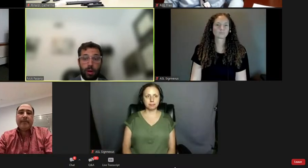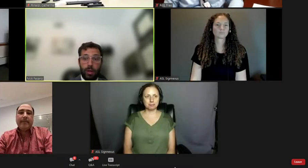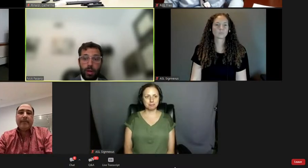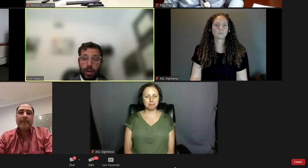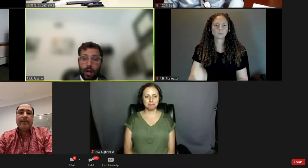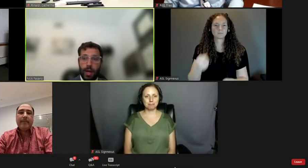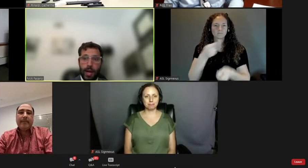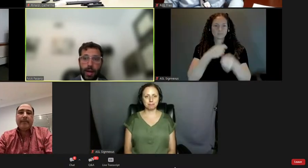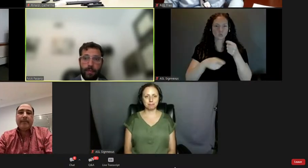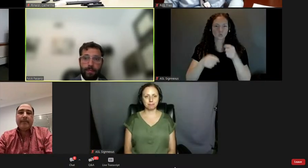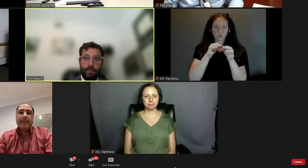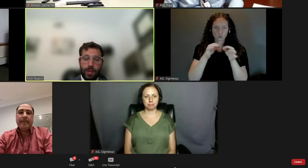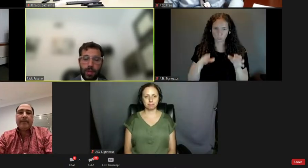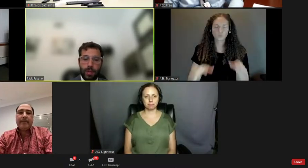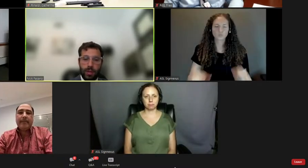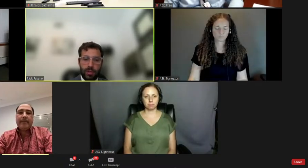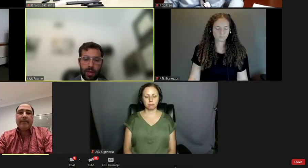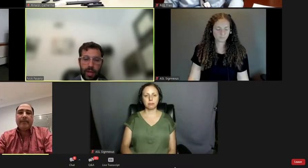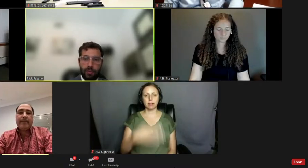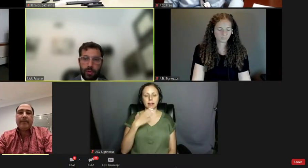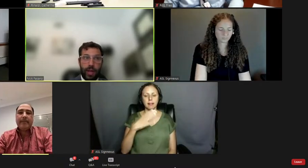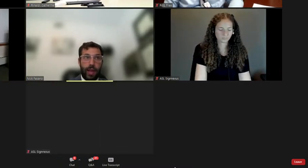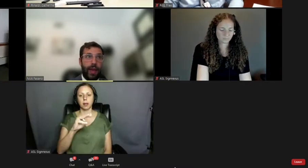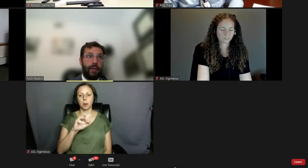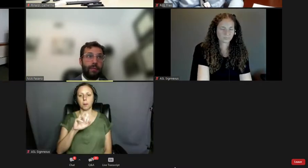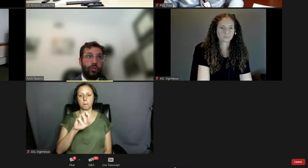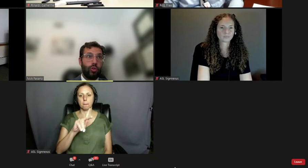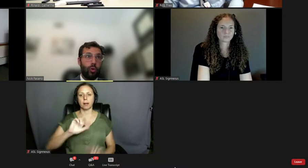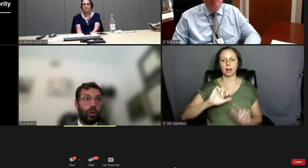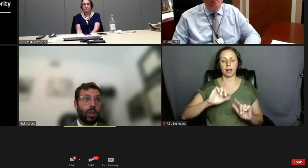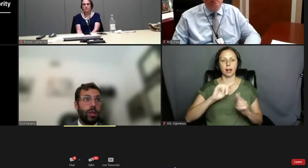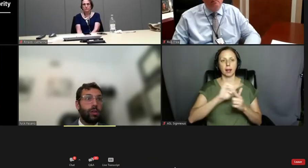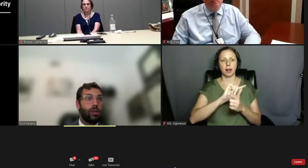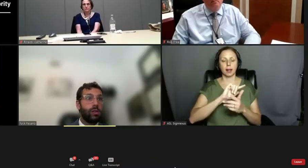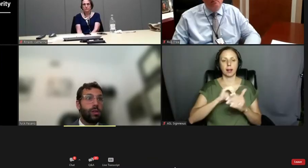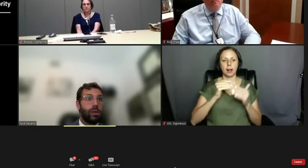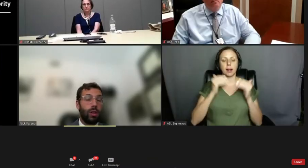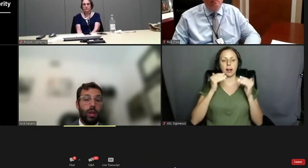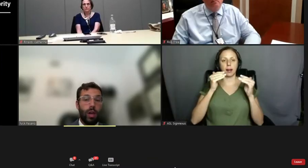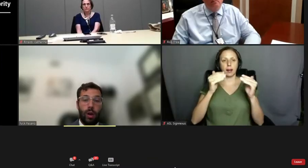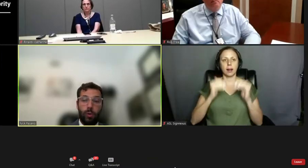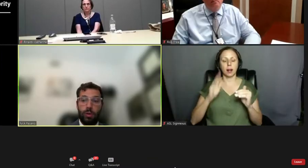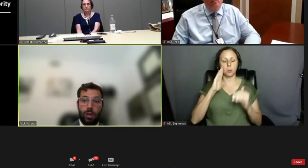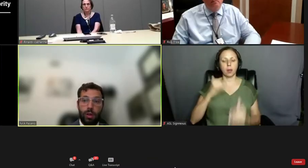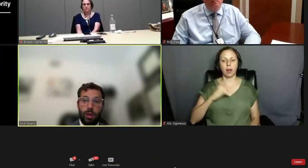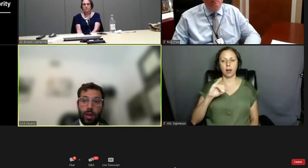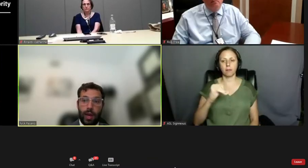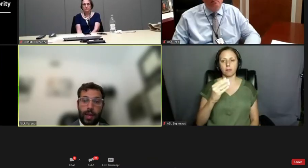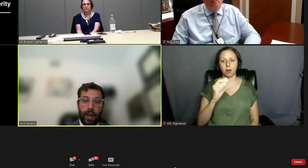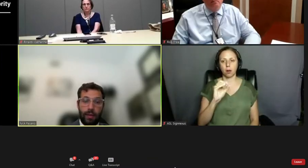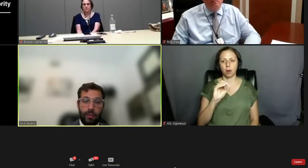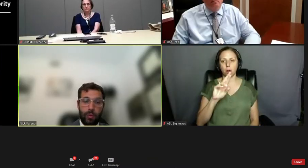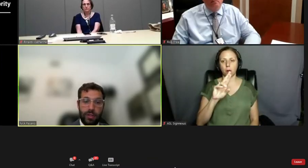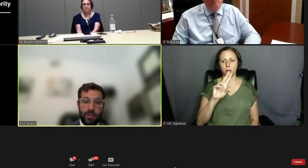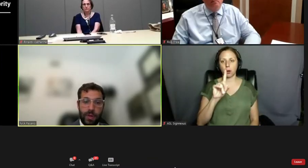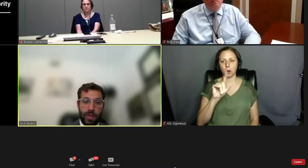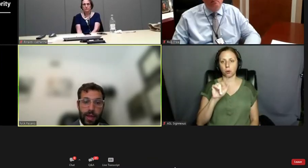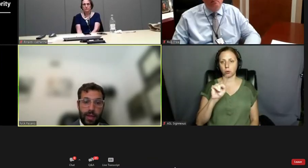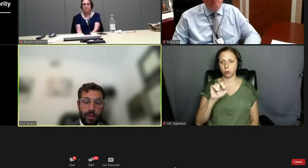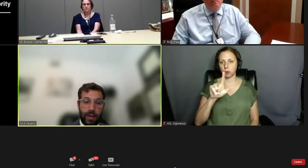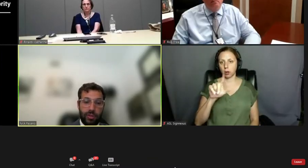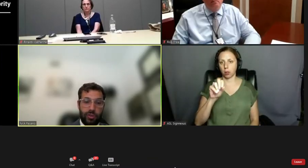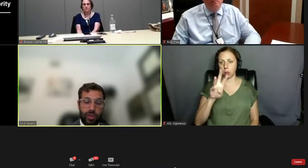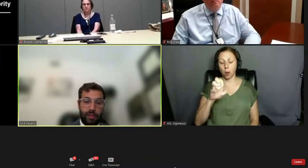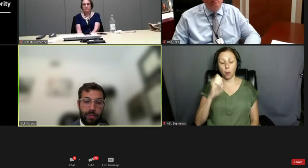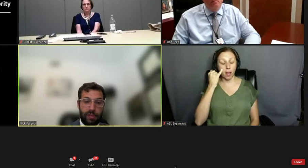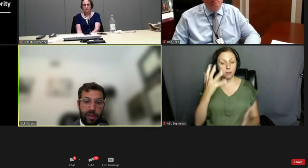Thank you, Mark. So next we're going to have Jordan Lowe. And again, if you want to speak, you